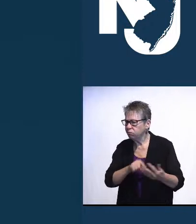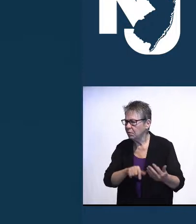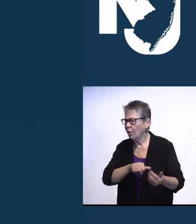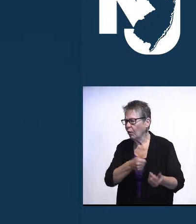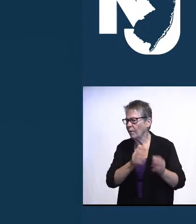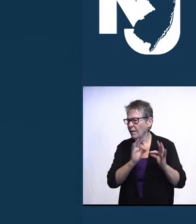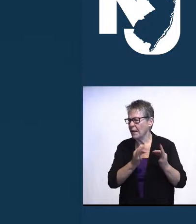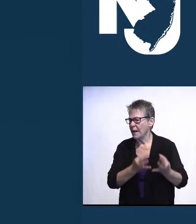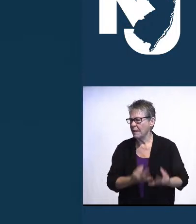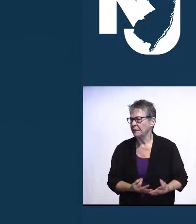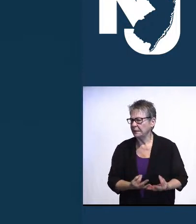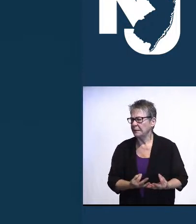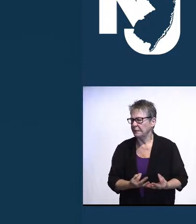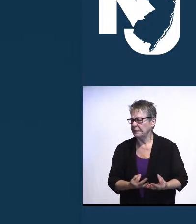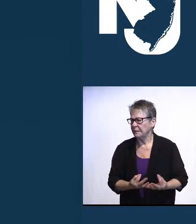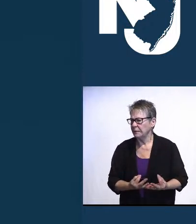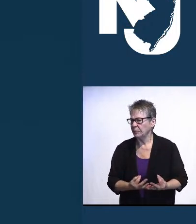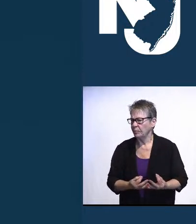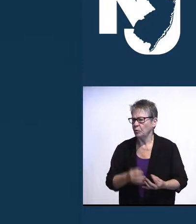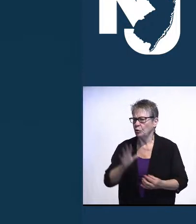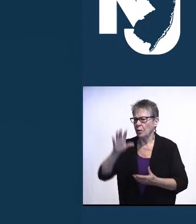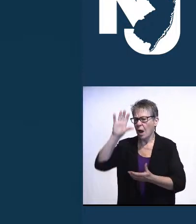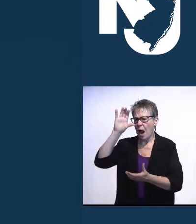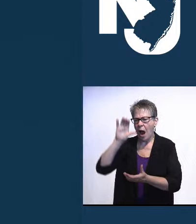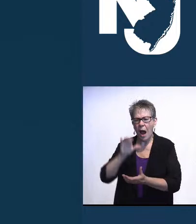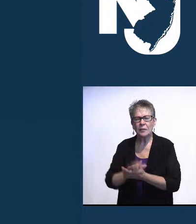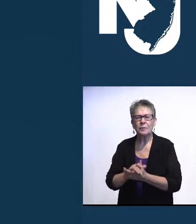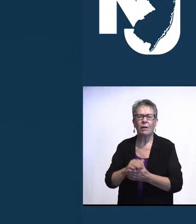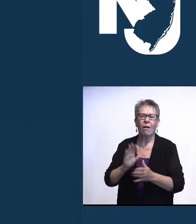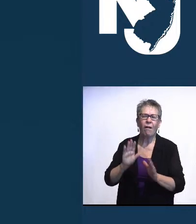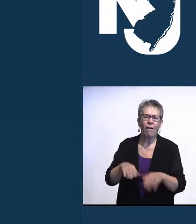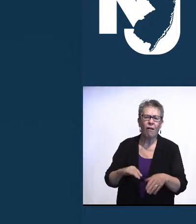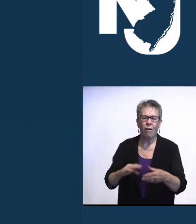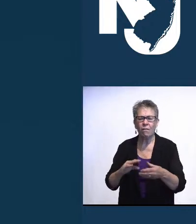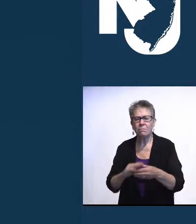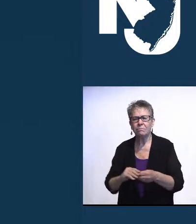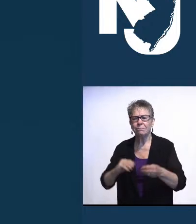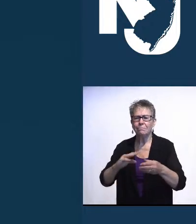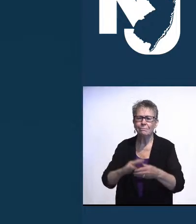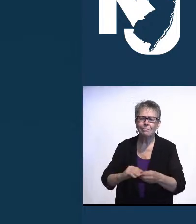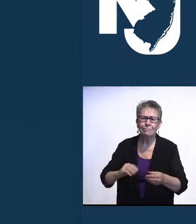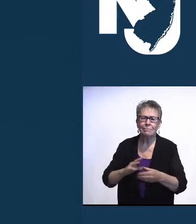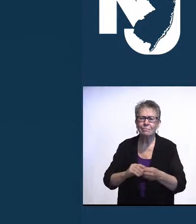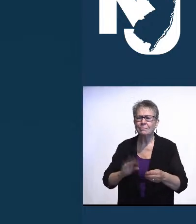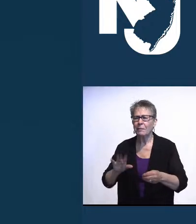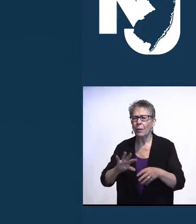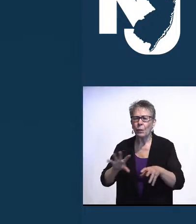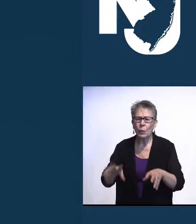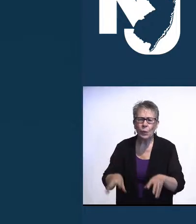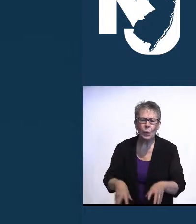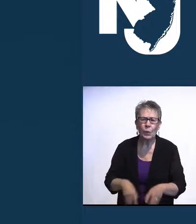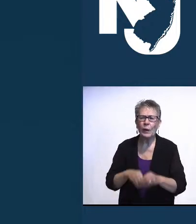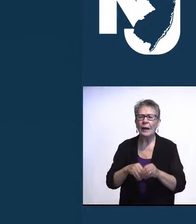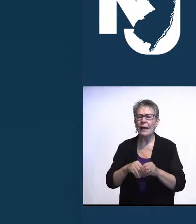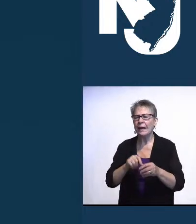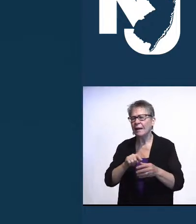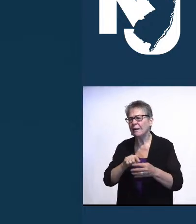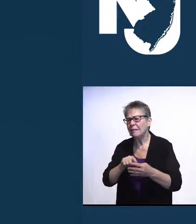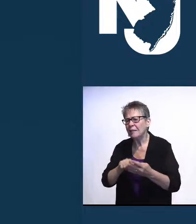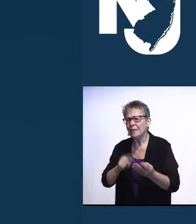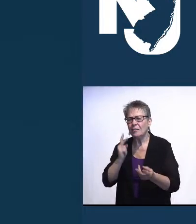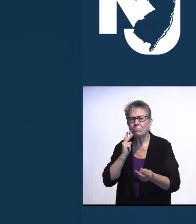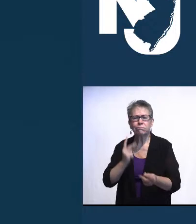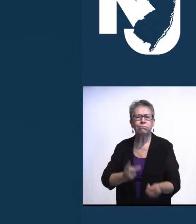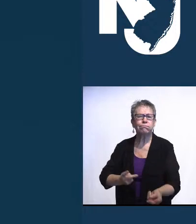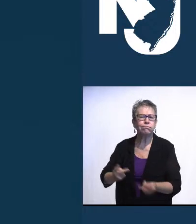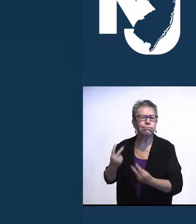Donald told me some great stories, including about their wedding. We know that God has blessed her for a lifetime of service to our community and our